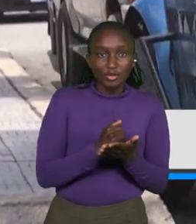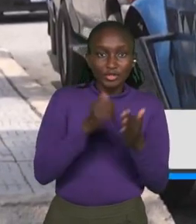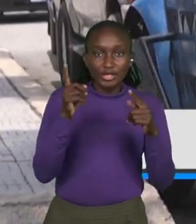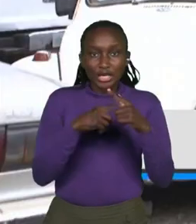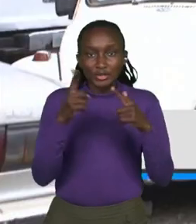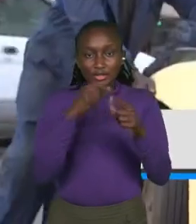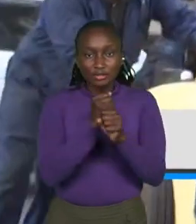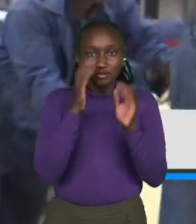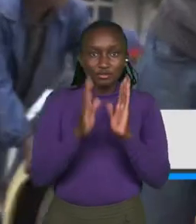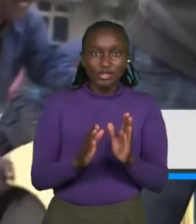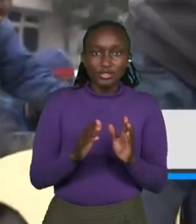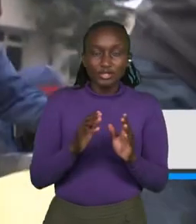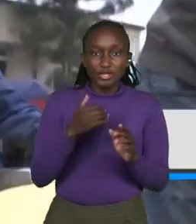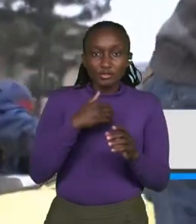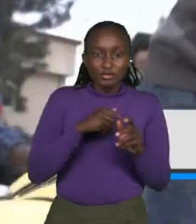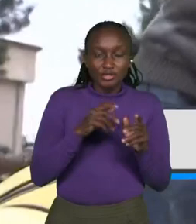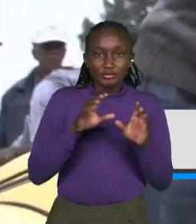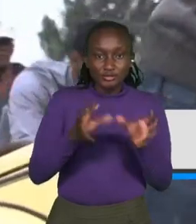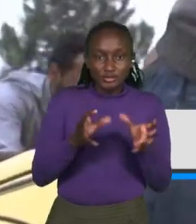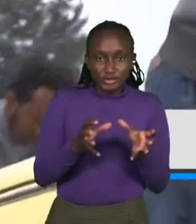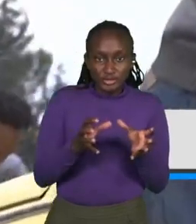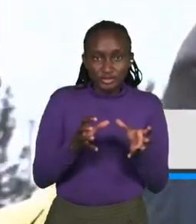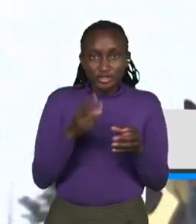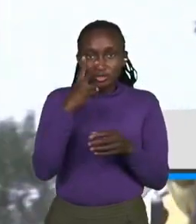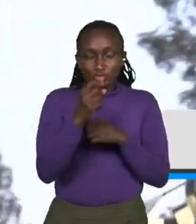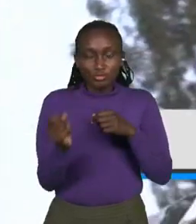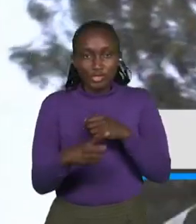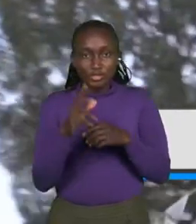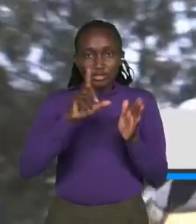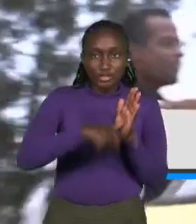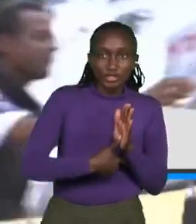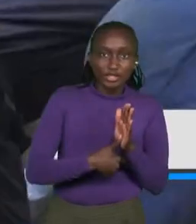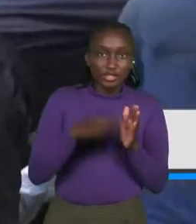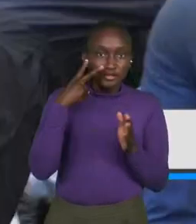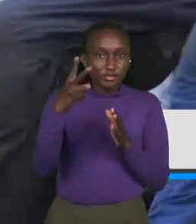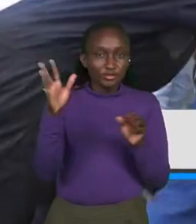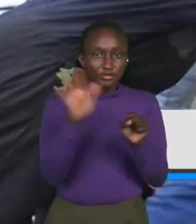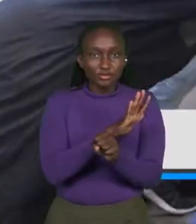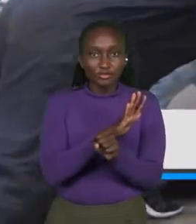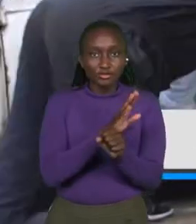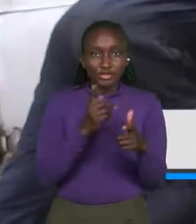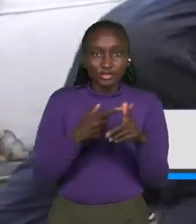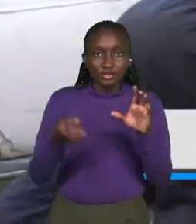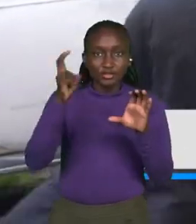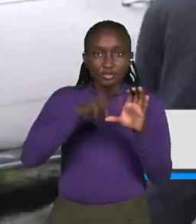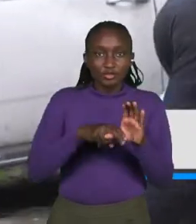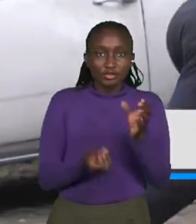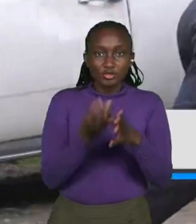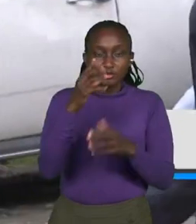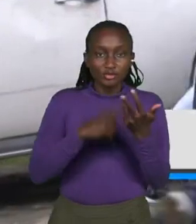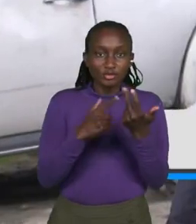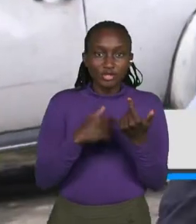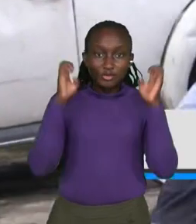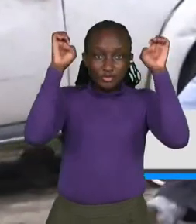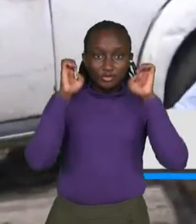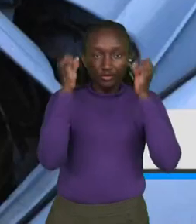oversized headlights to the front bumper. 2 months later, Robel's vision was complete, and with that, he joined the growing number of young Ethiopian